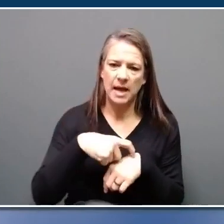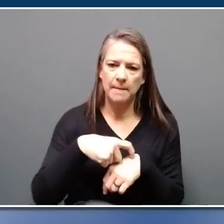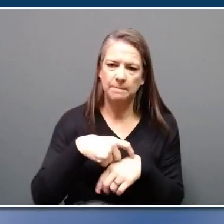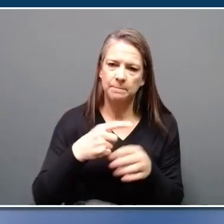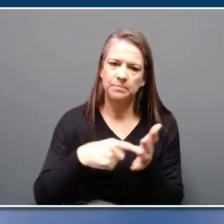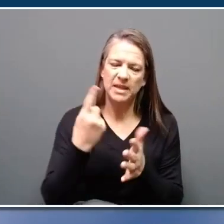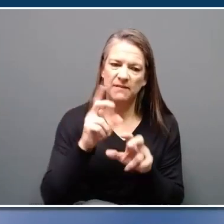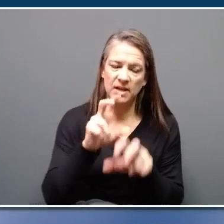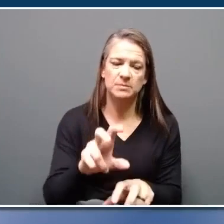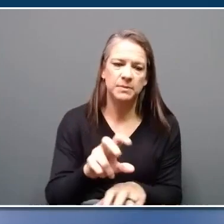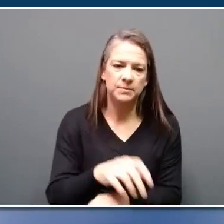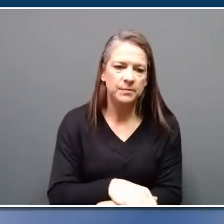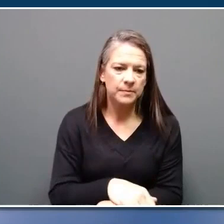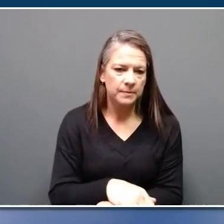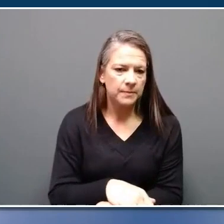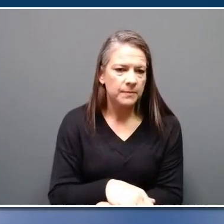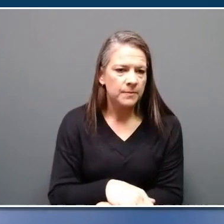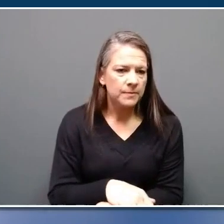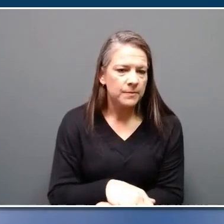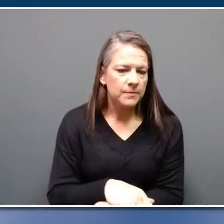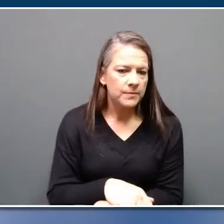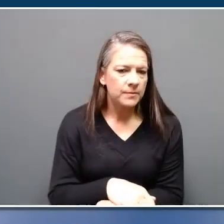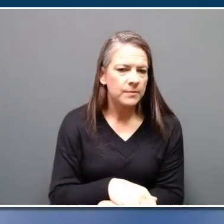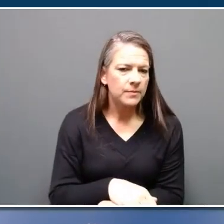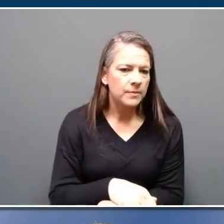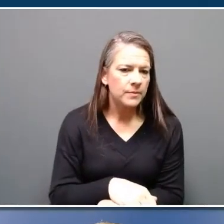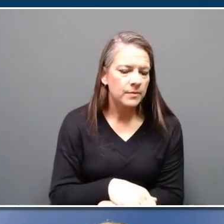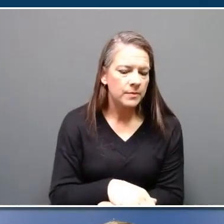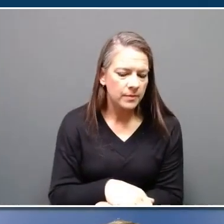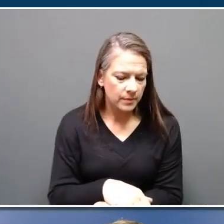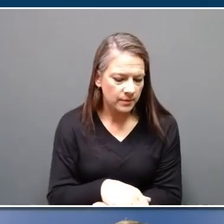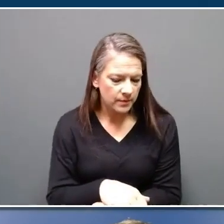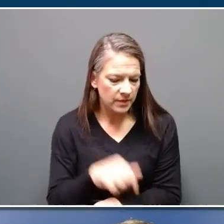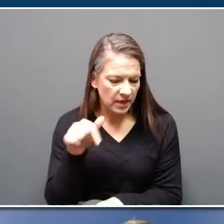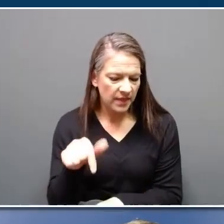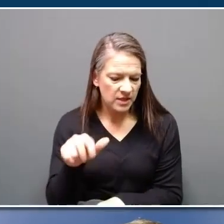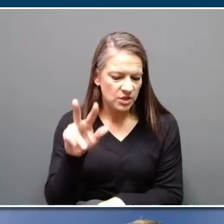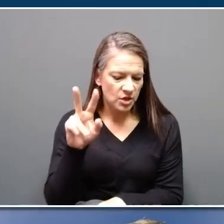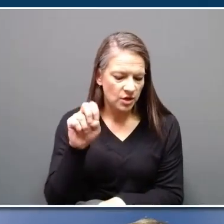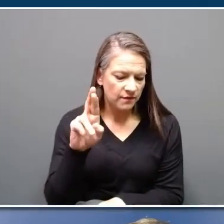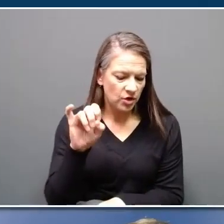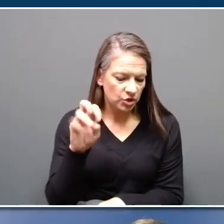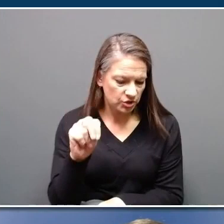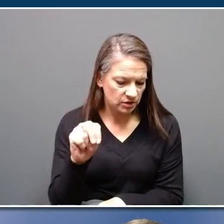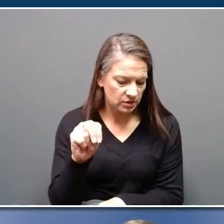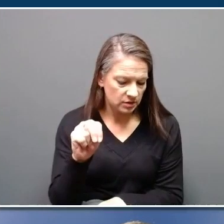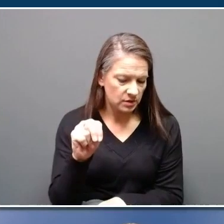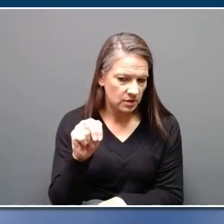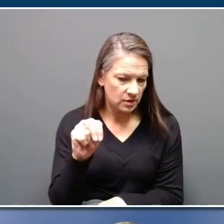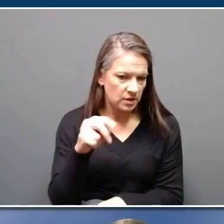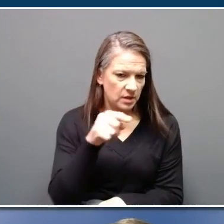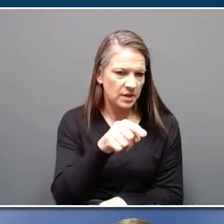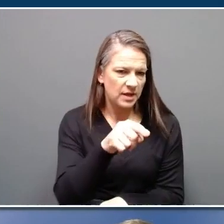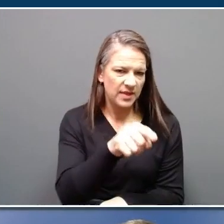right, let's go to the next one. So here's a big piece. This version of the budget is significantly less fiscally responsible. What